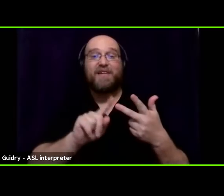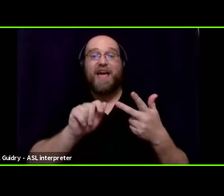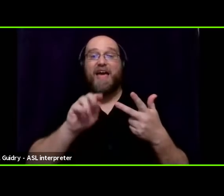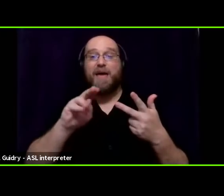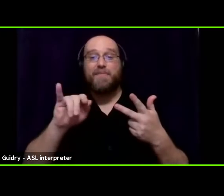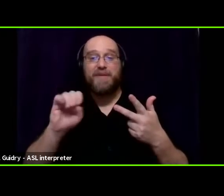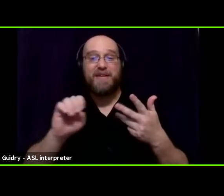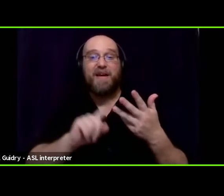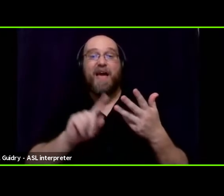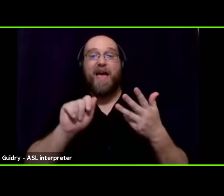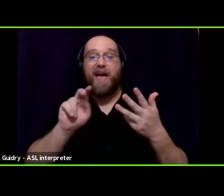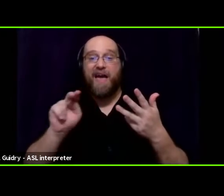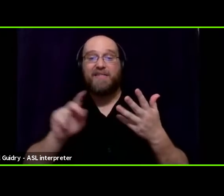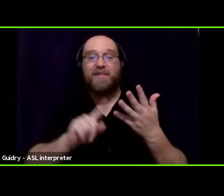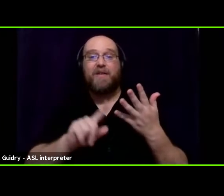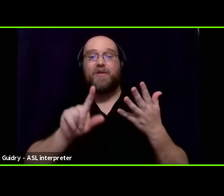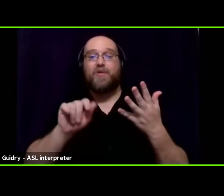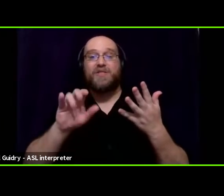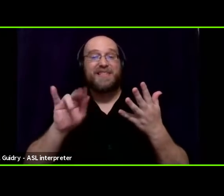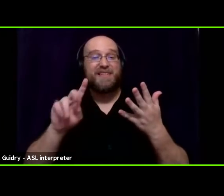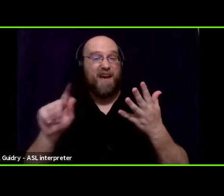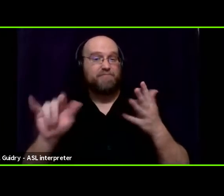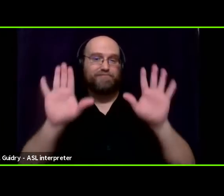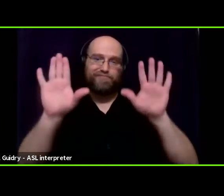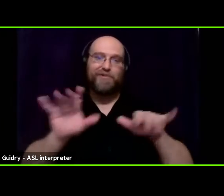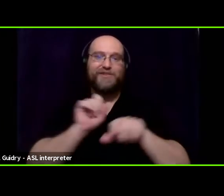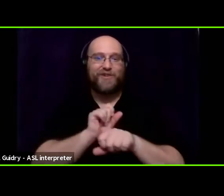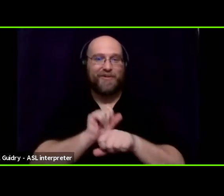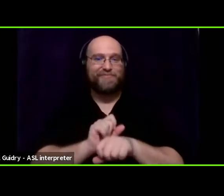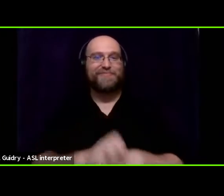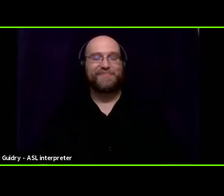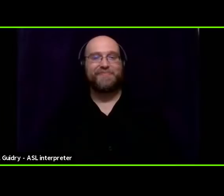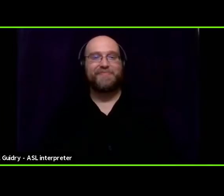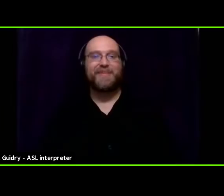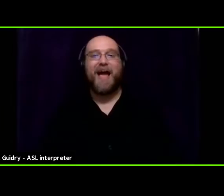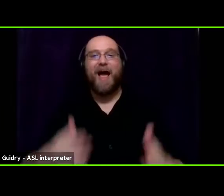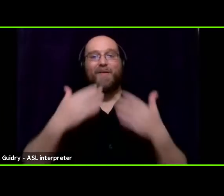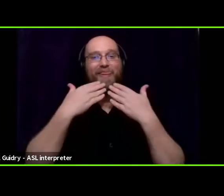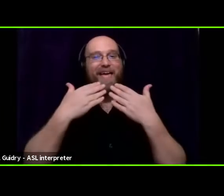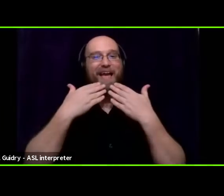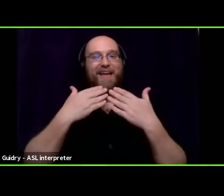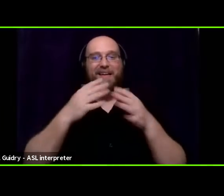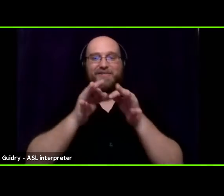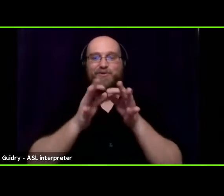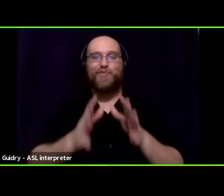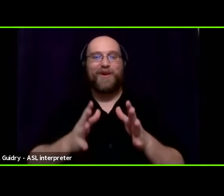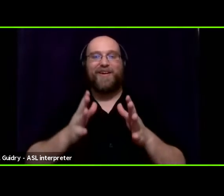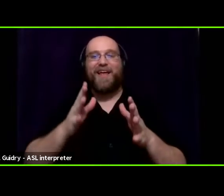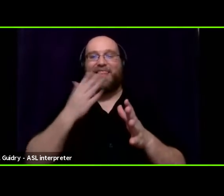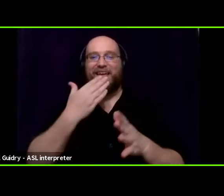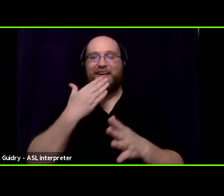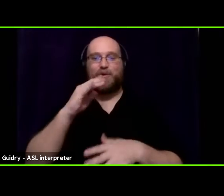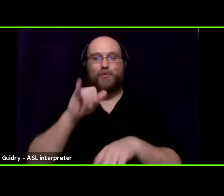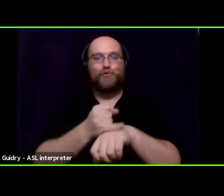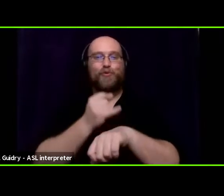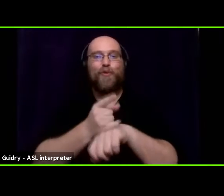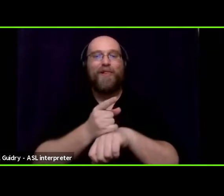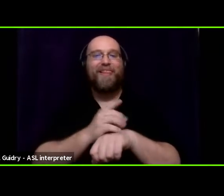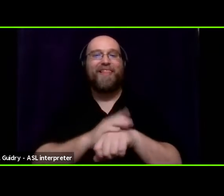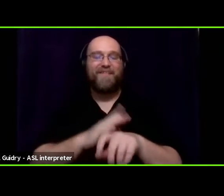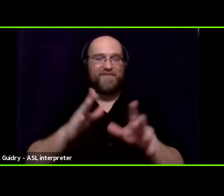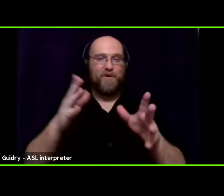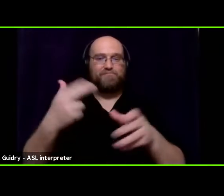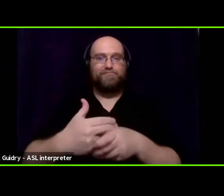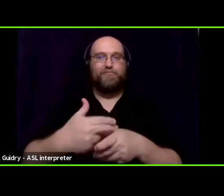Lucinda, great job. This is, I also need to make sure I thank Joel, our ASL interpreter. Thank you, Joel, for being with us